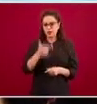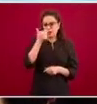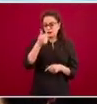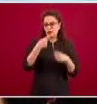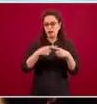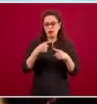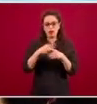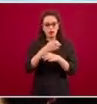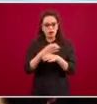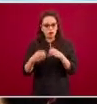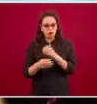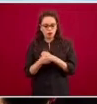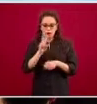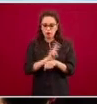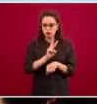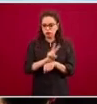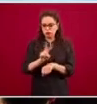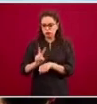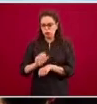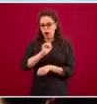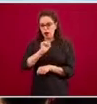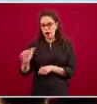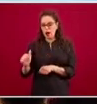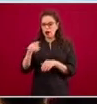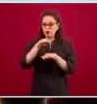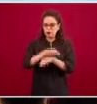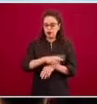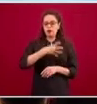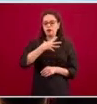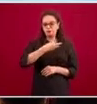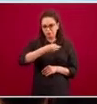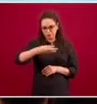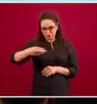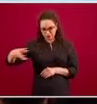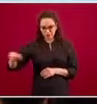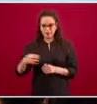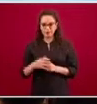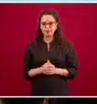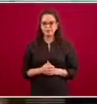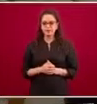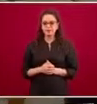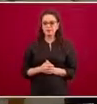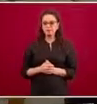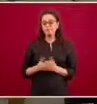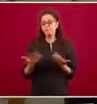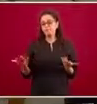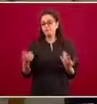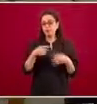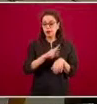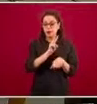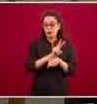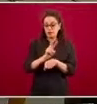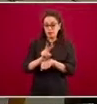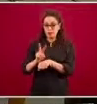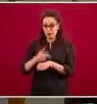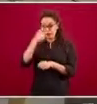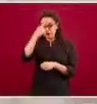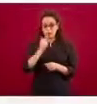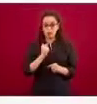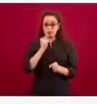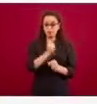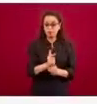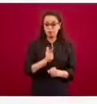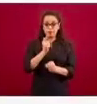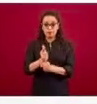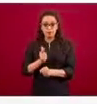In order to have this integrated COVID-19 monitoring program, we have several elements that are working